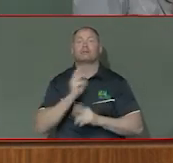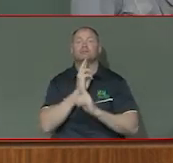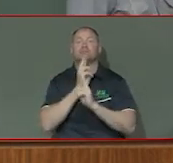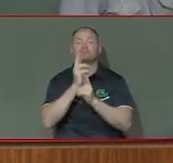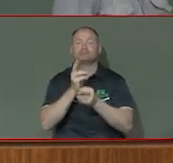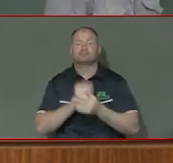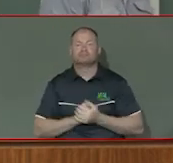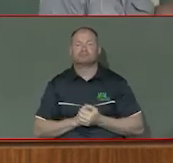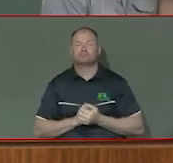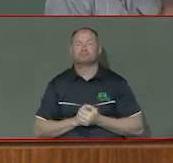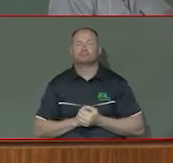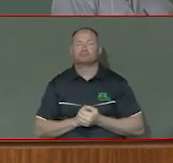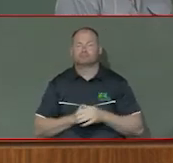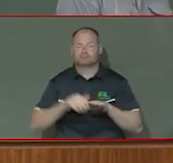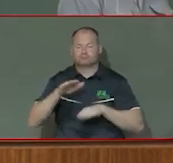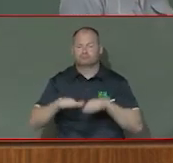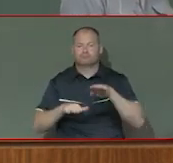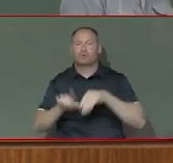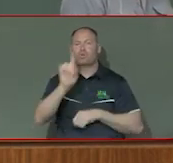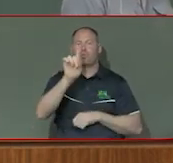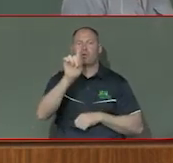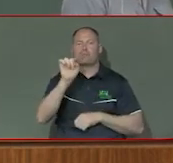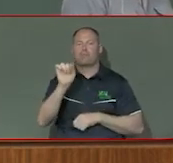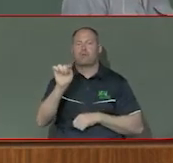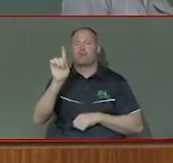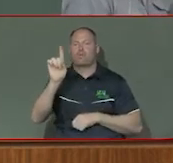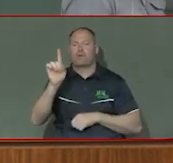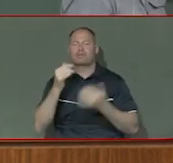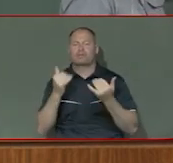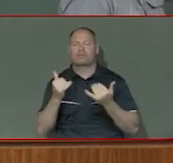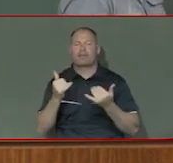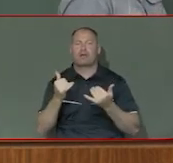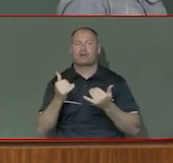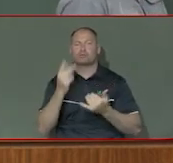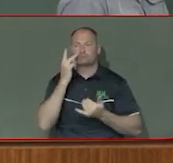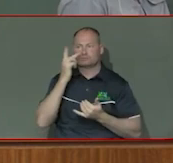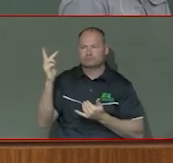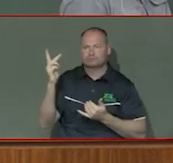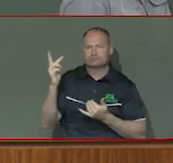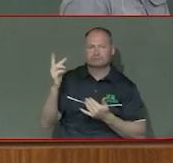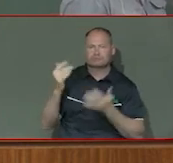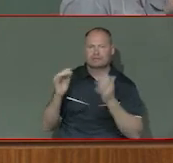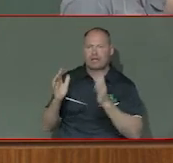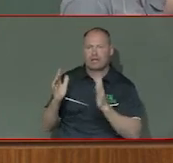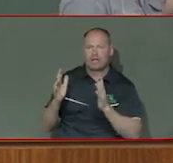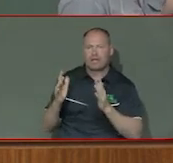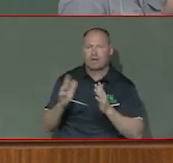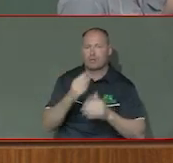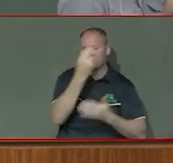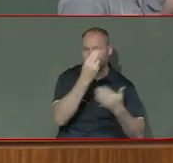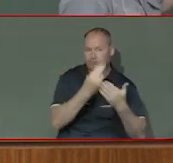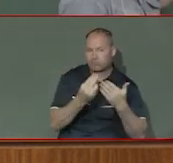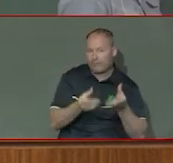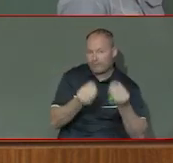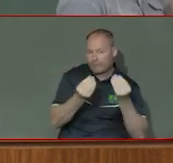step, 1.1, always make the angle acute. Look at the acute angle. Is it in the diagram? Yes, use the